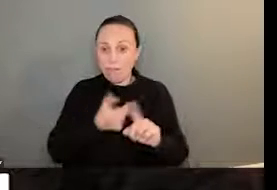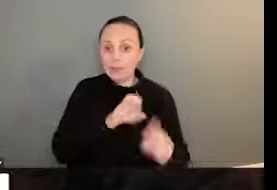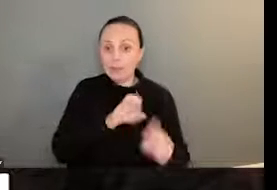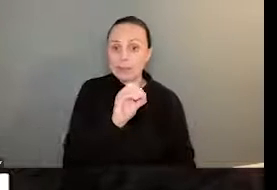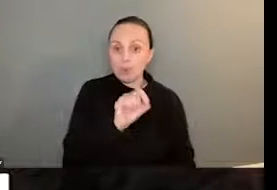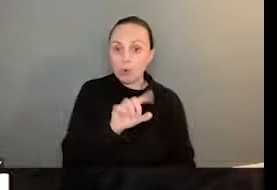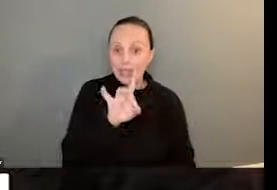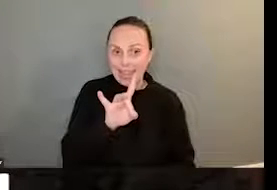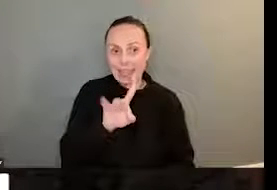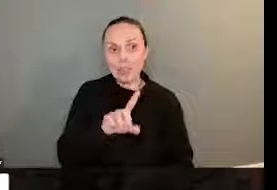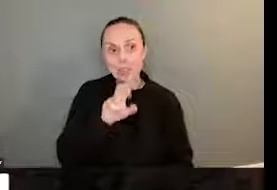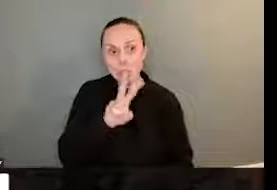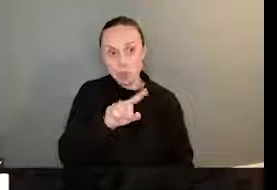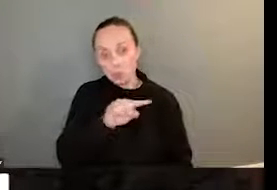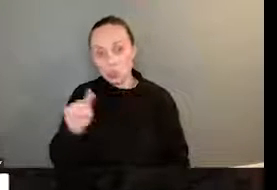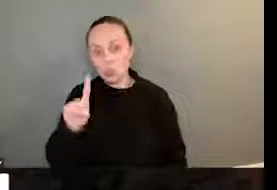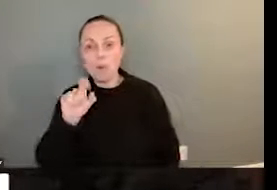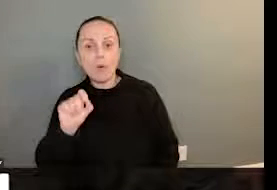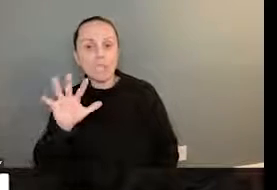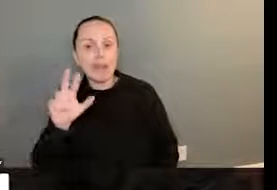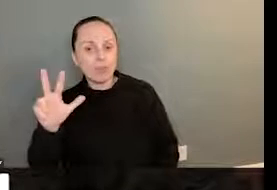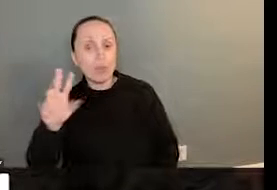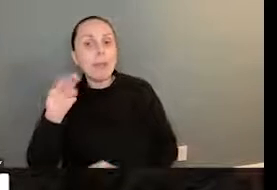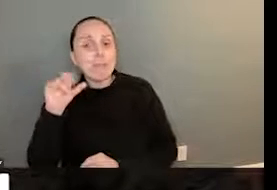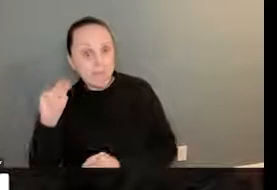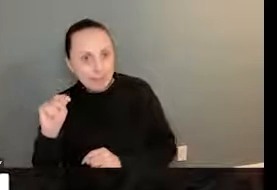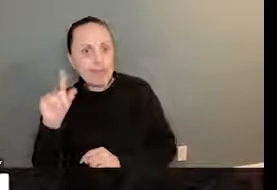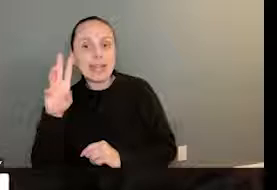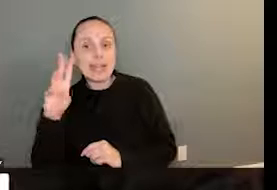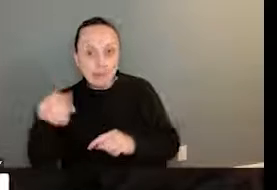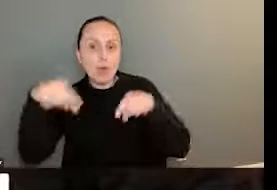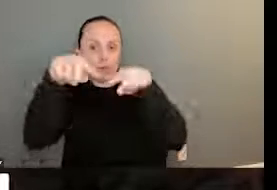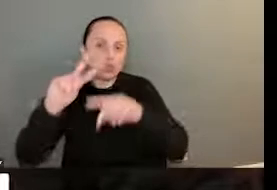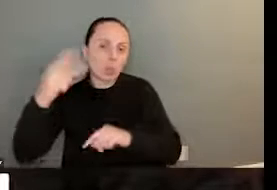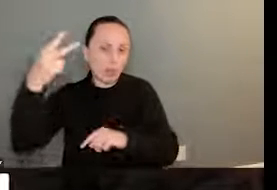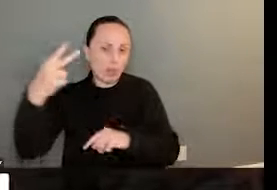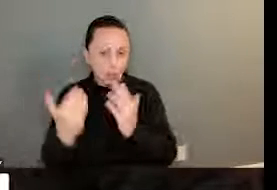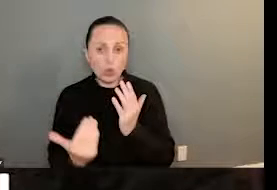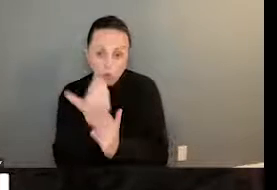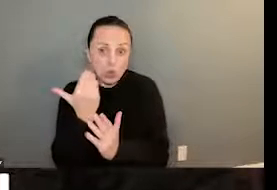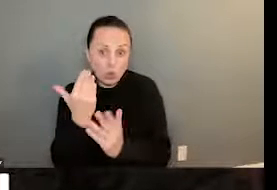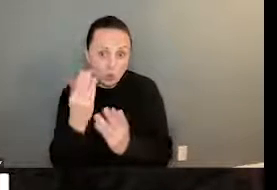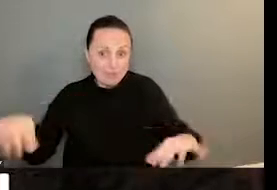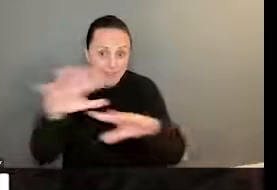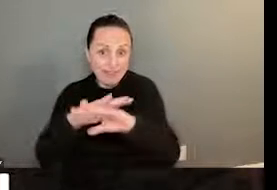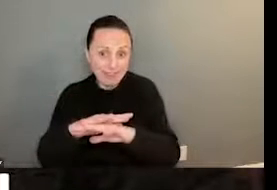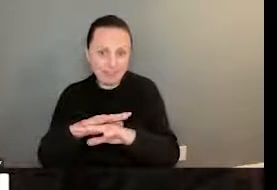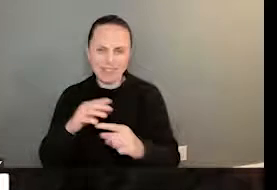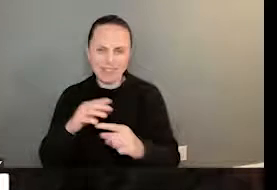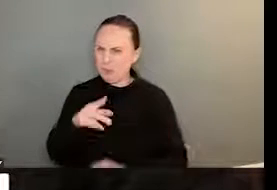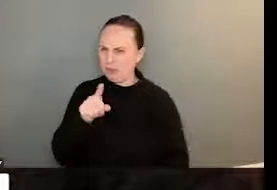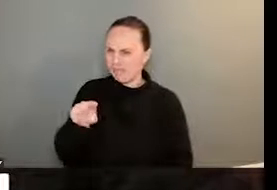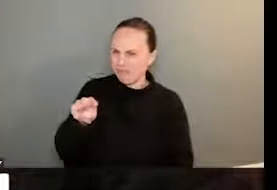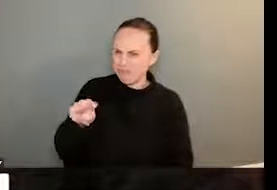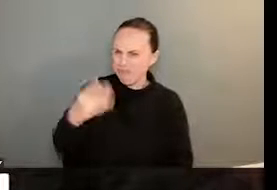to 1.53 million kilometers squared. New urban land cover. Y'all may be like, Chris, I don't know